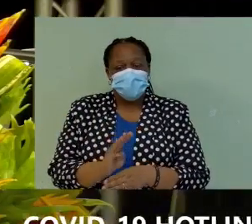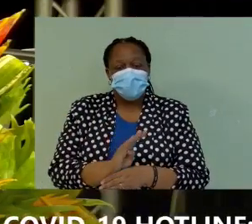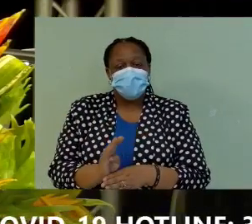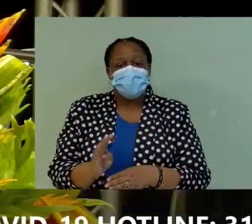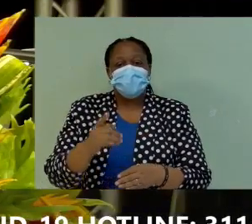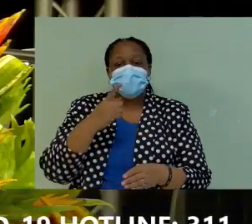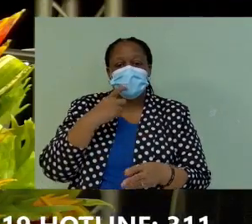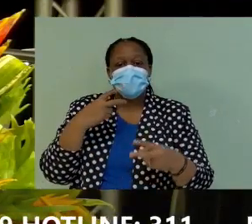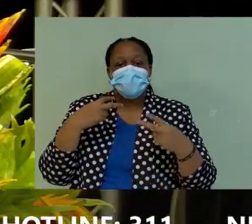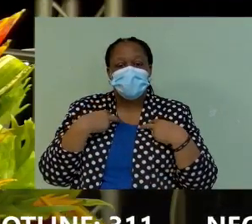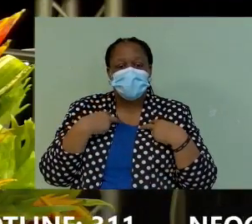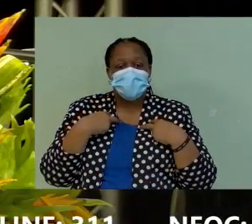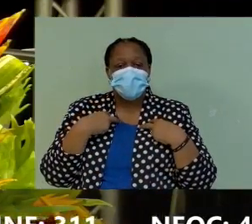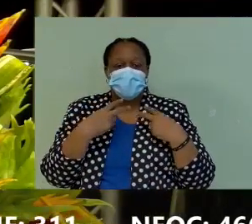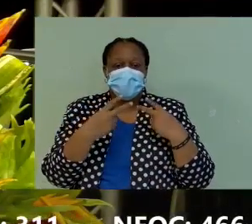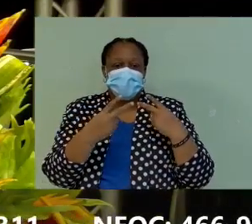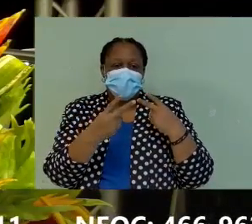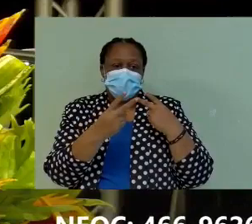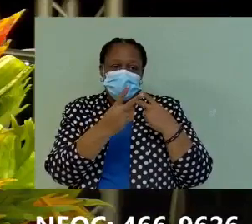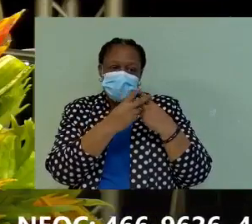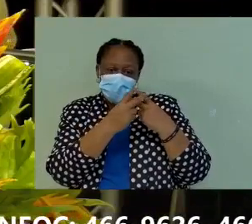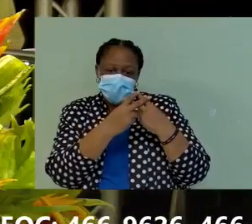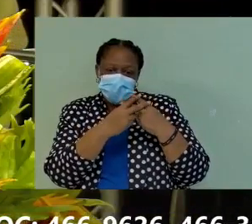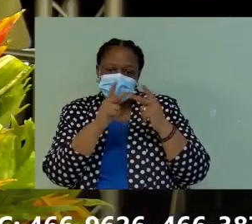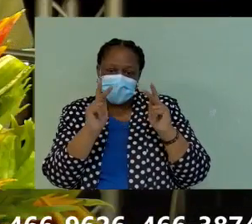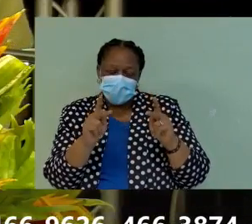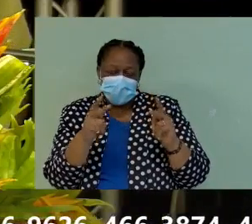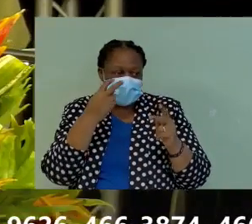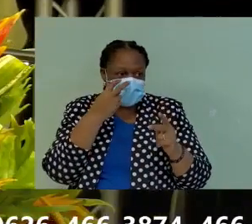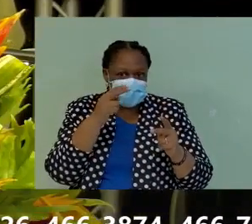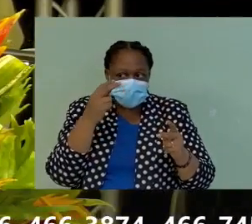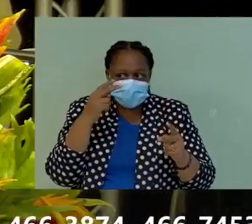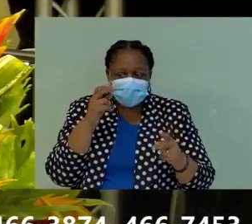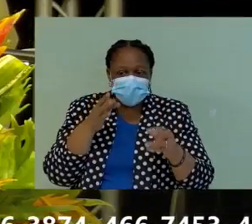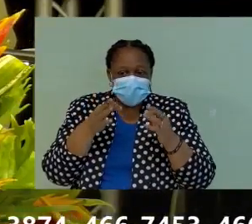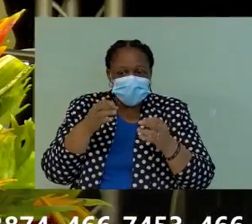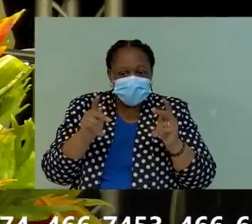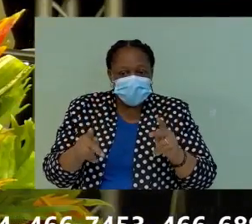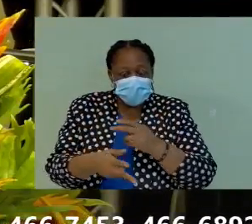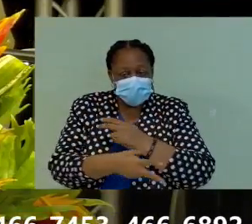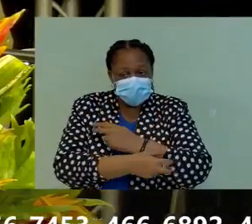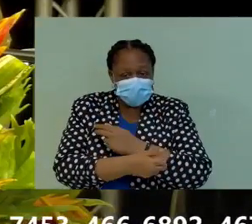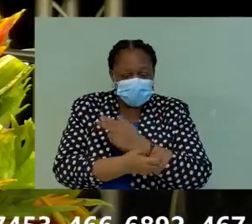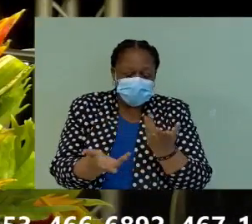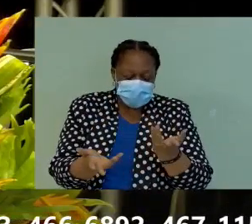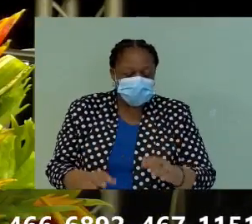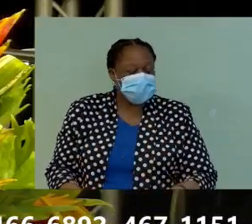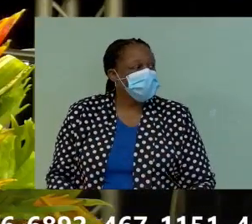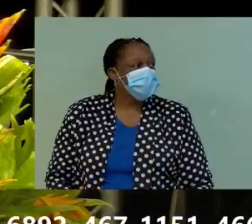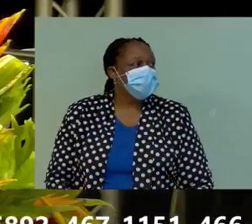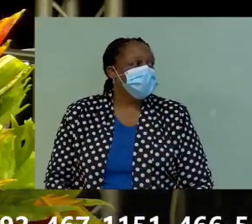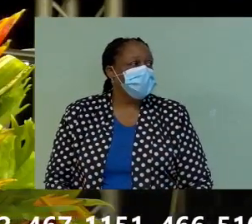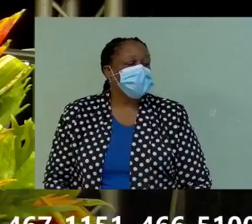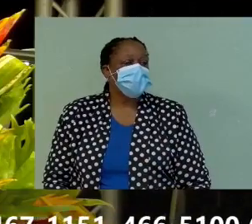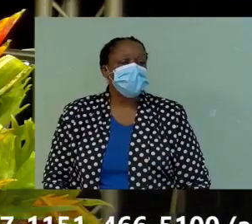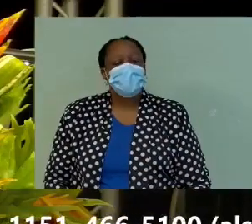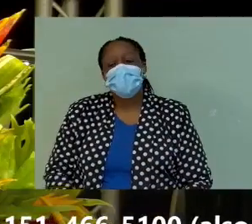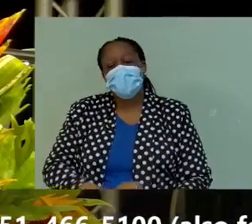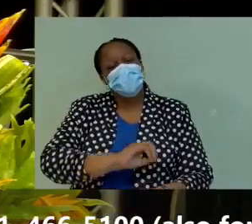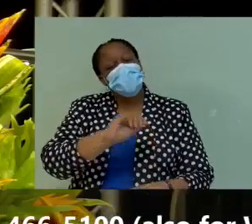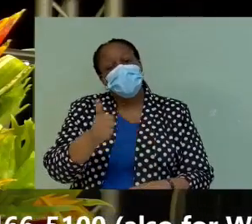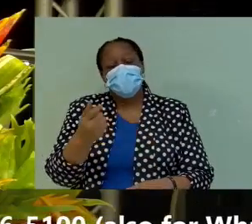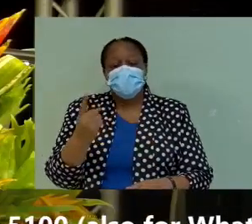guard services, and businesses or undertakings specifically exempted by the Commissioner of